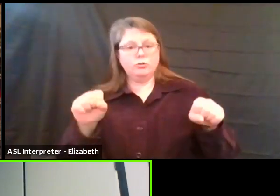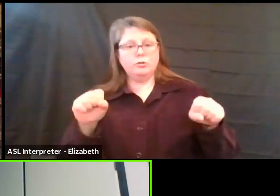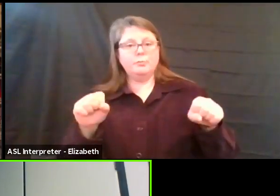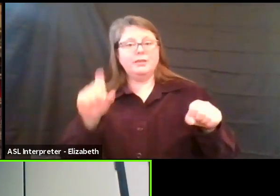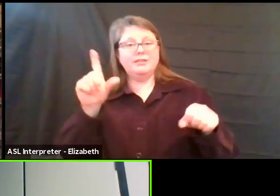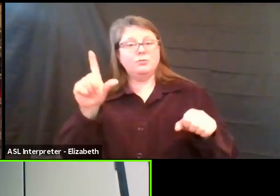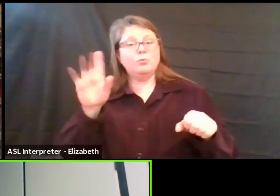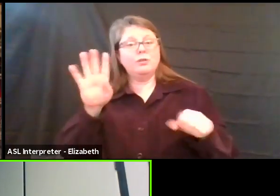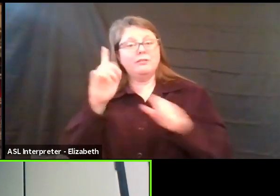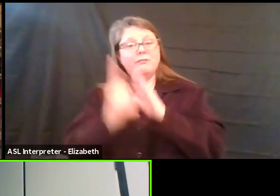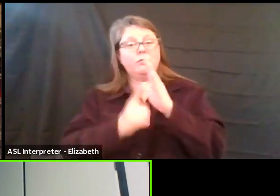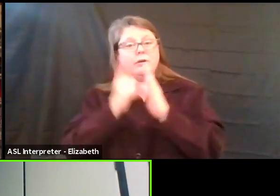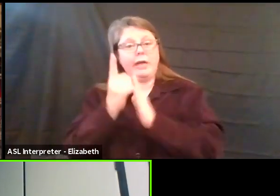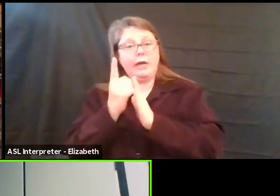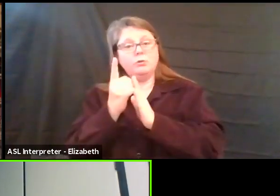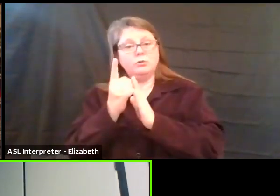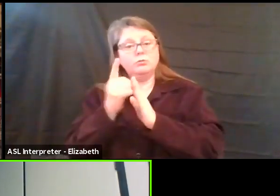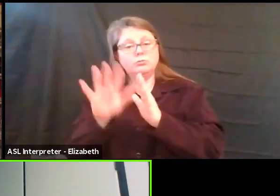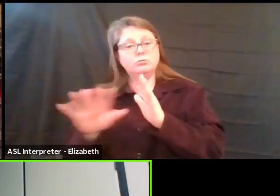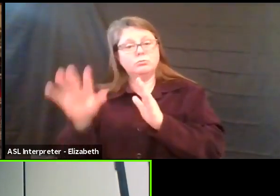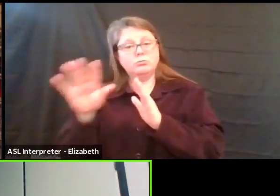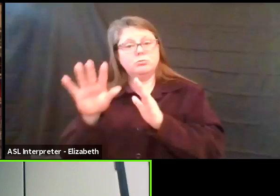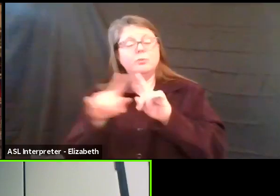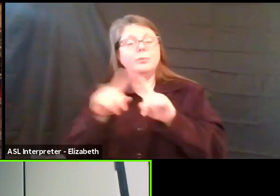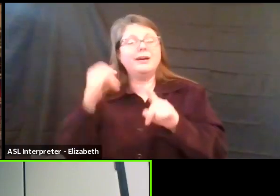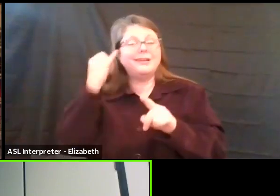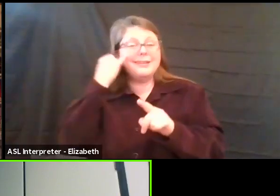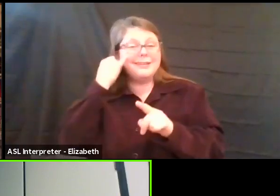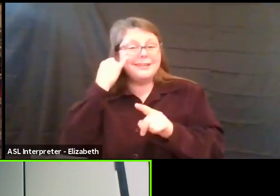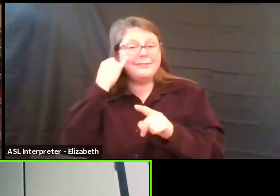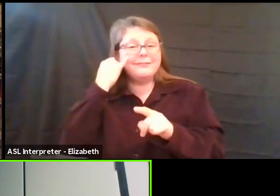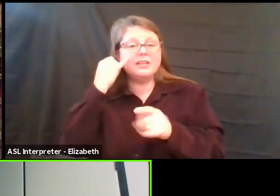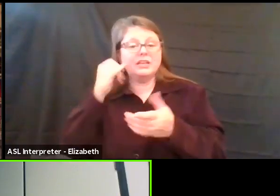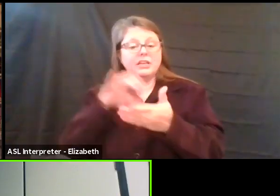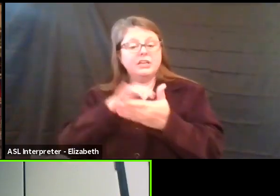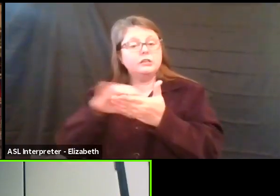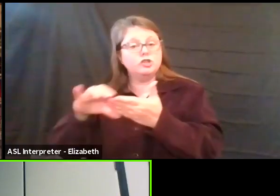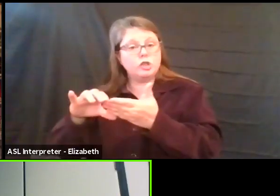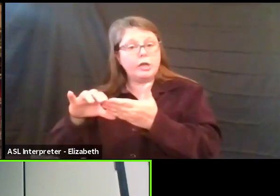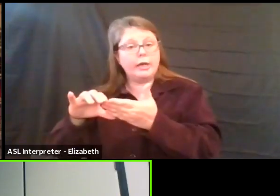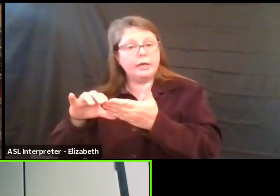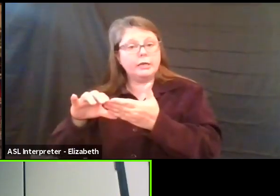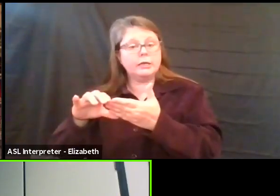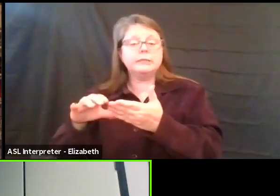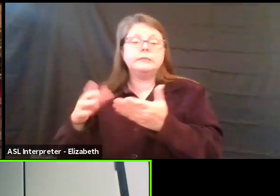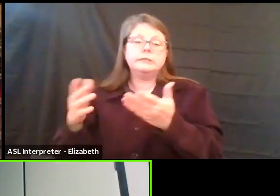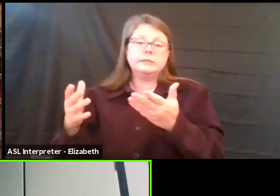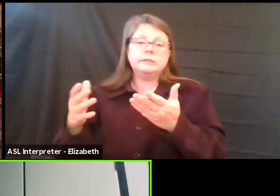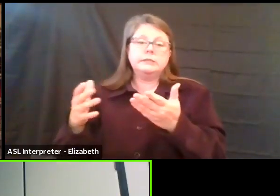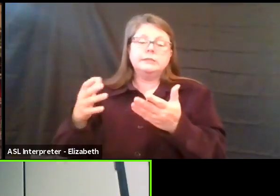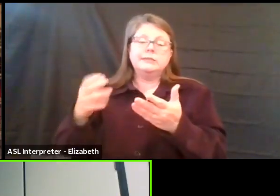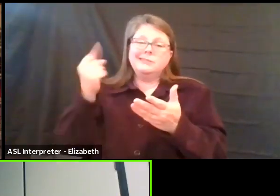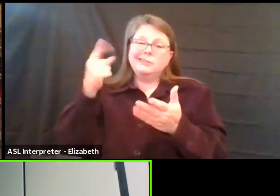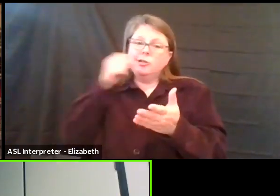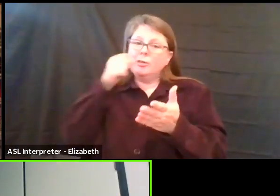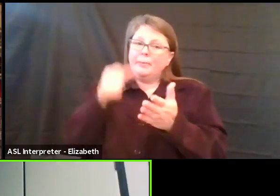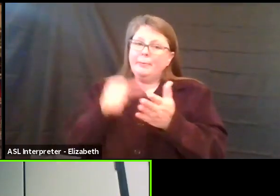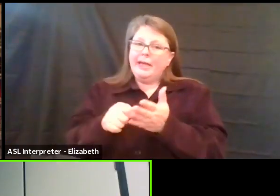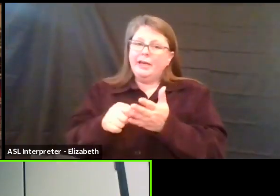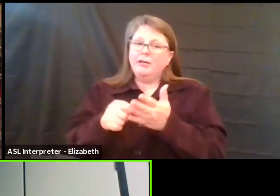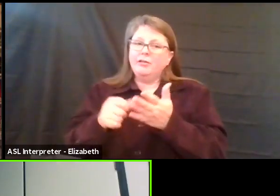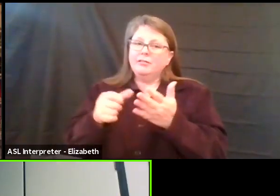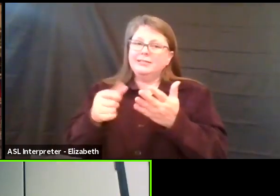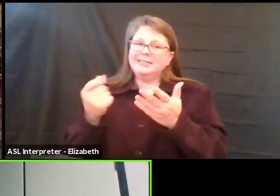particularly now with the mail system is running a little bit slower these days, and so that can take a little